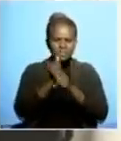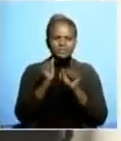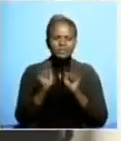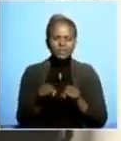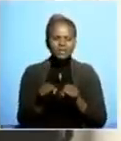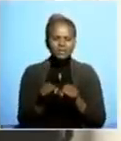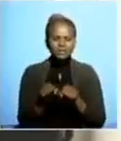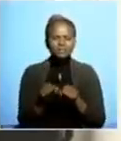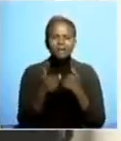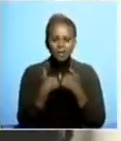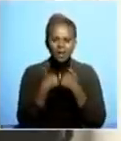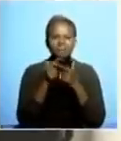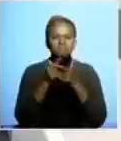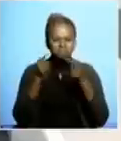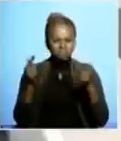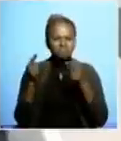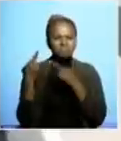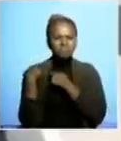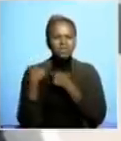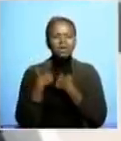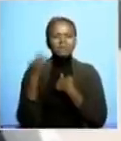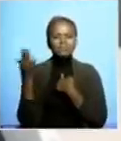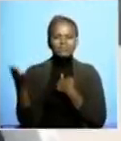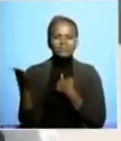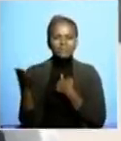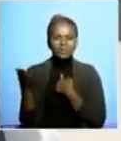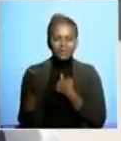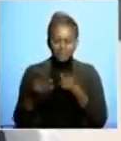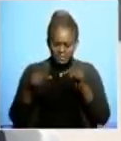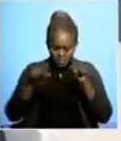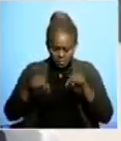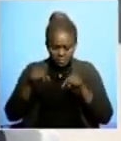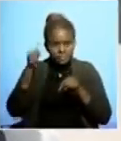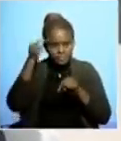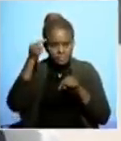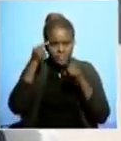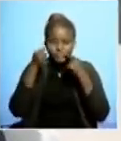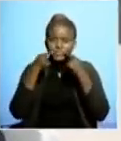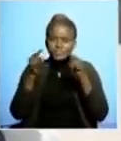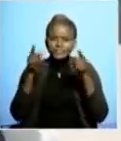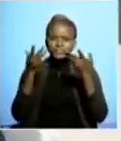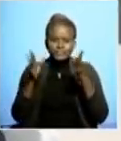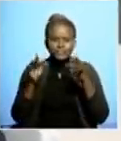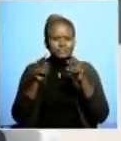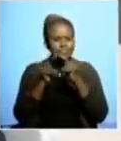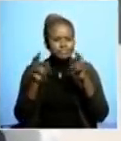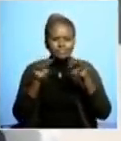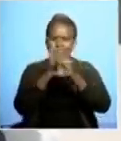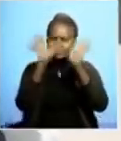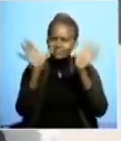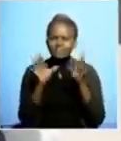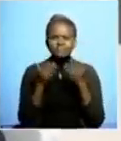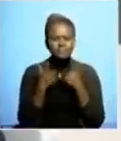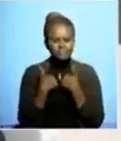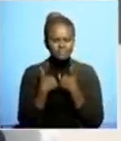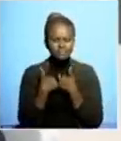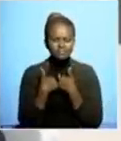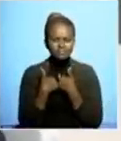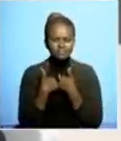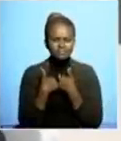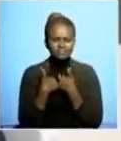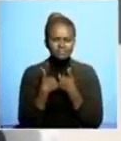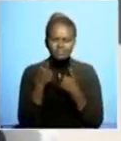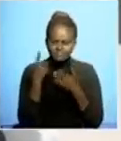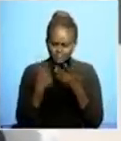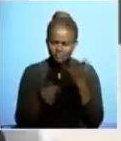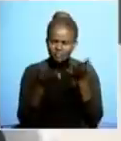You have a major task to do that. This government has pronounced itself very, very clearly what it